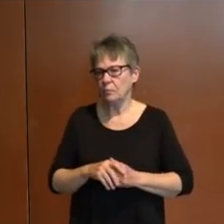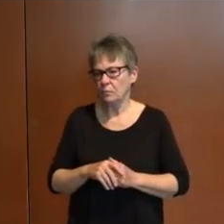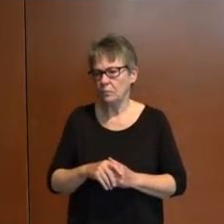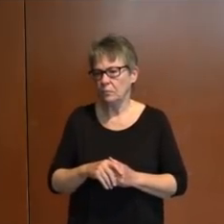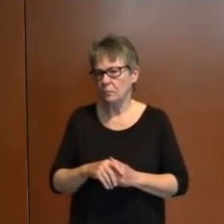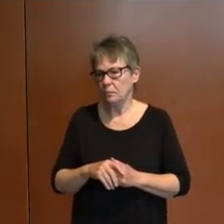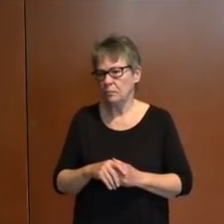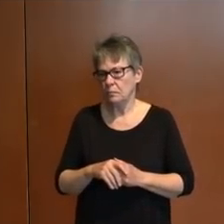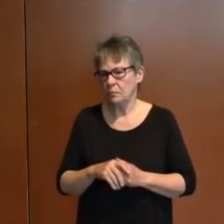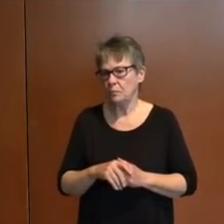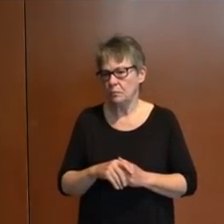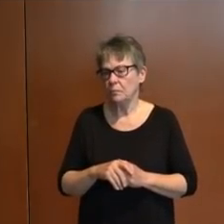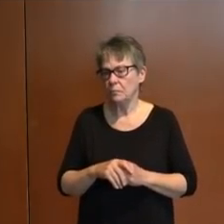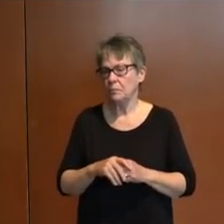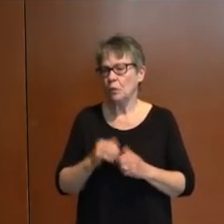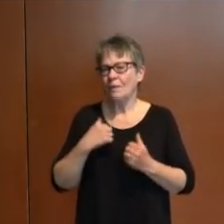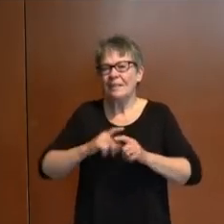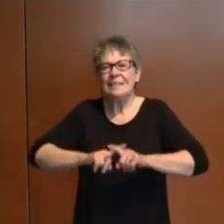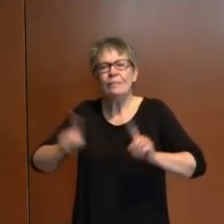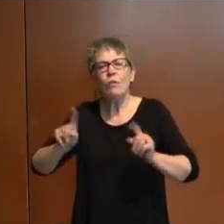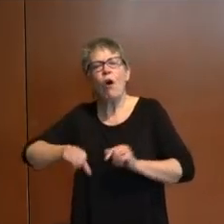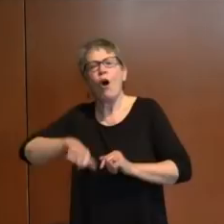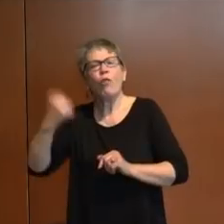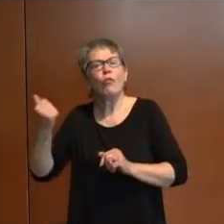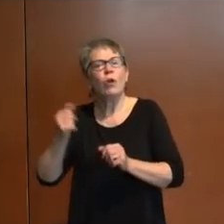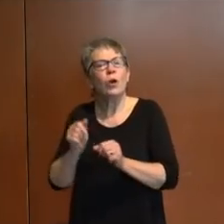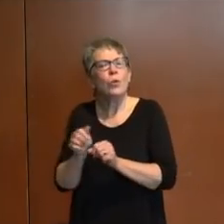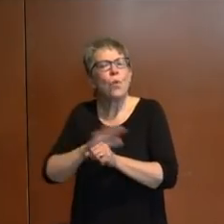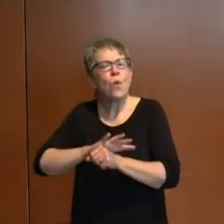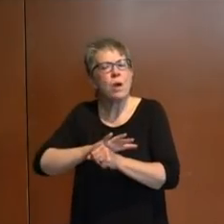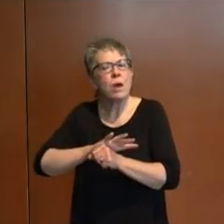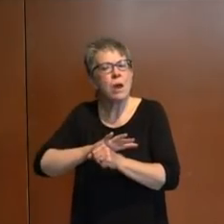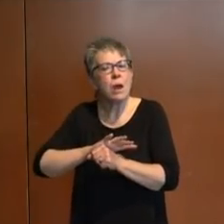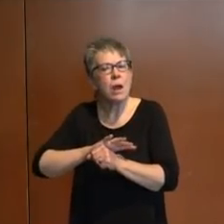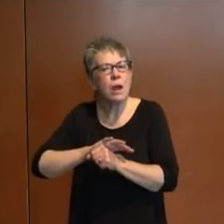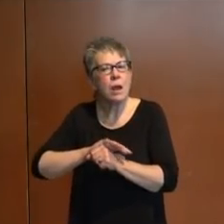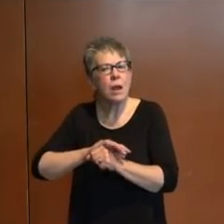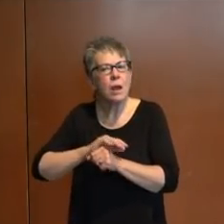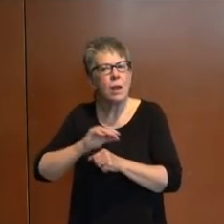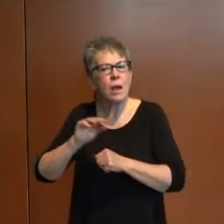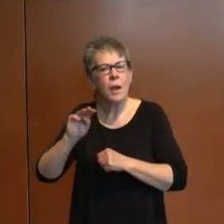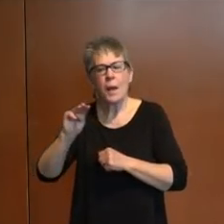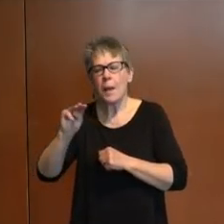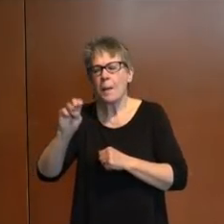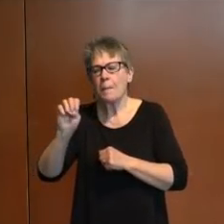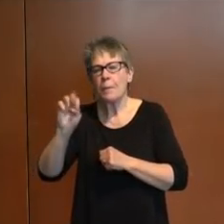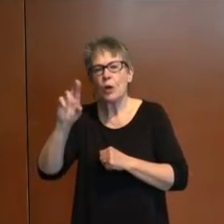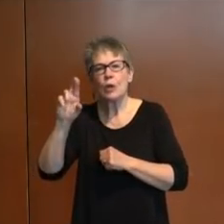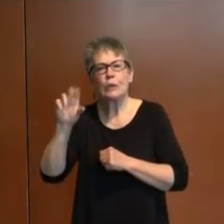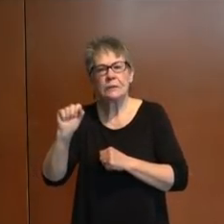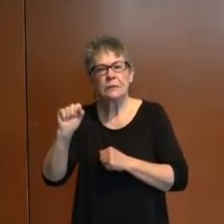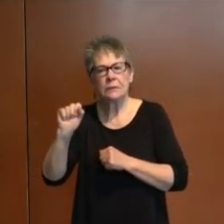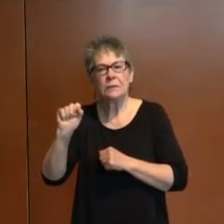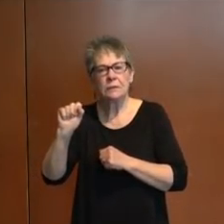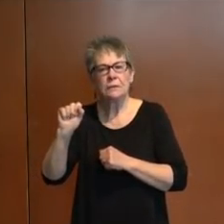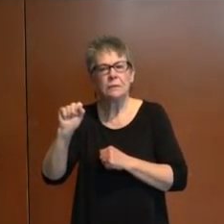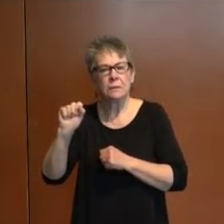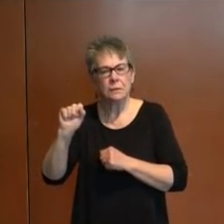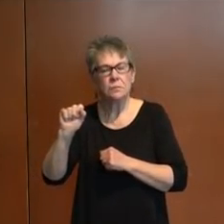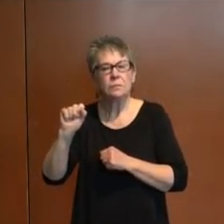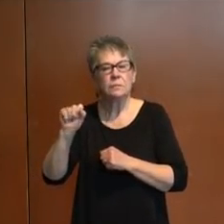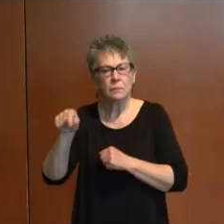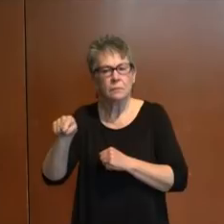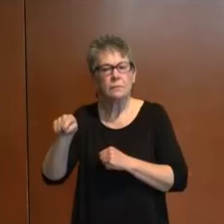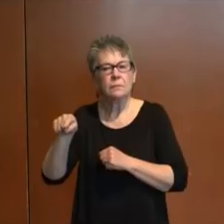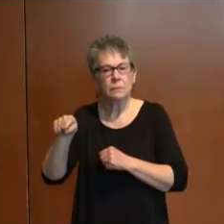of the world. And it is thought that based on the MERS data that there might be some level of immunity that's conferred onto individuals who